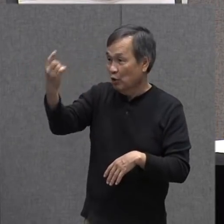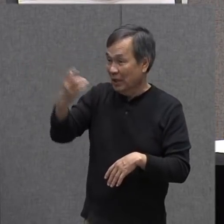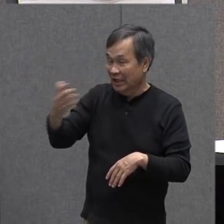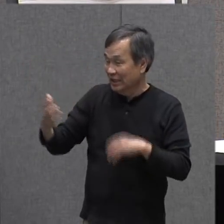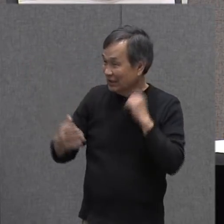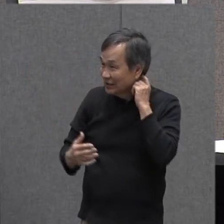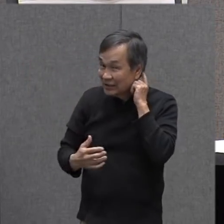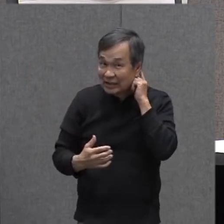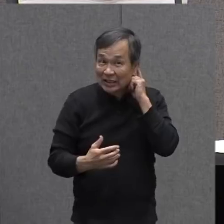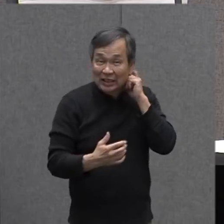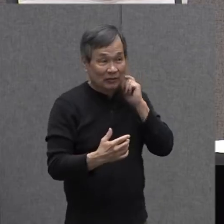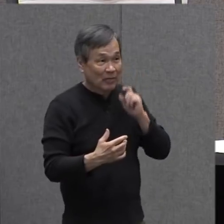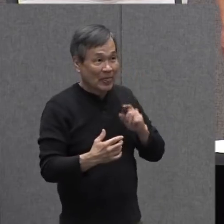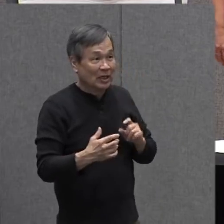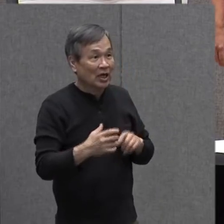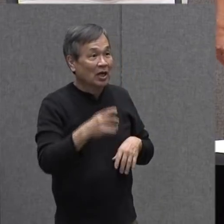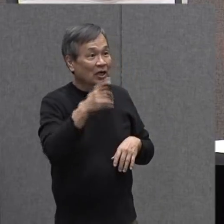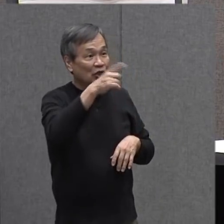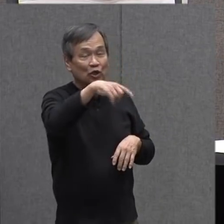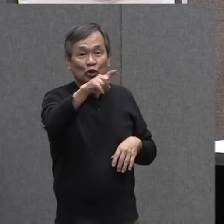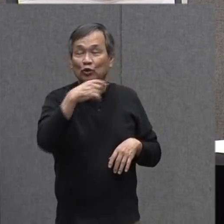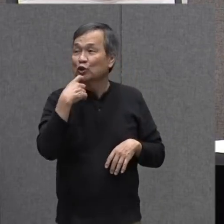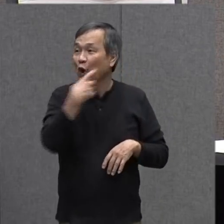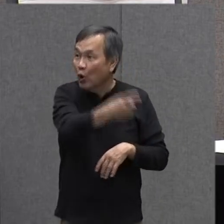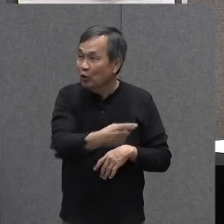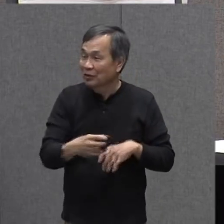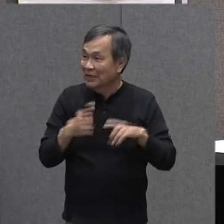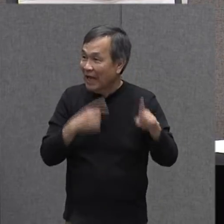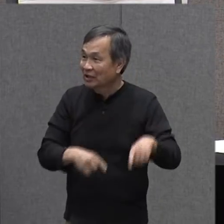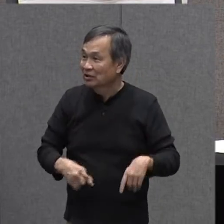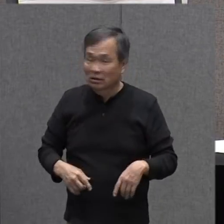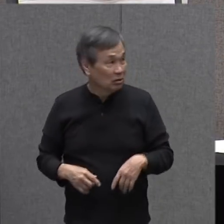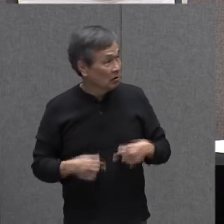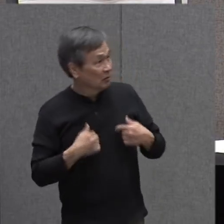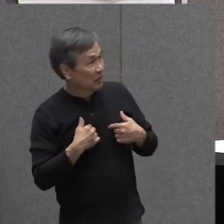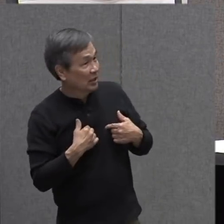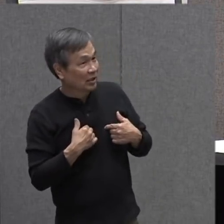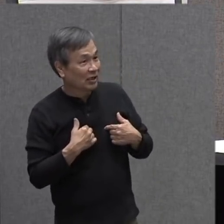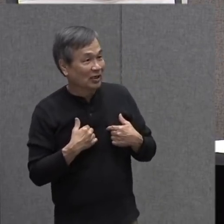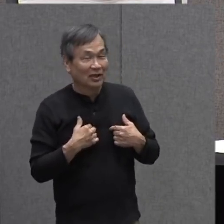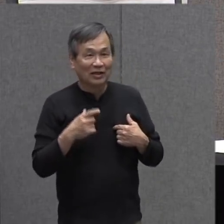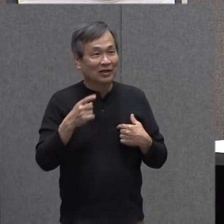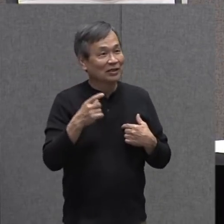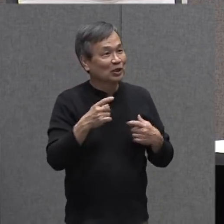always pulls objects towards the center of the Earth.